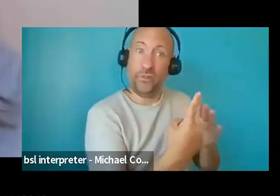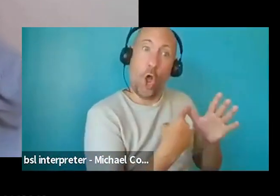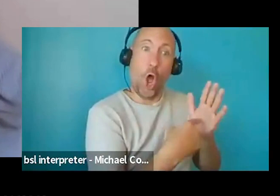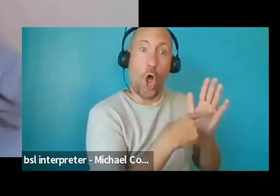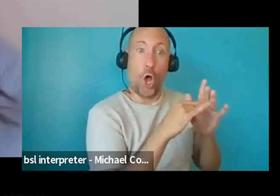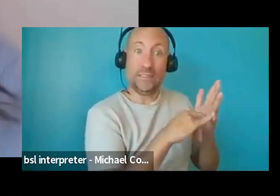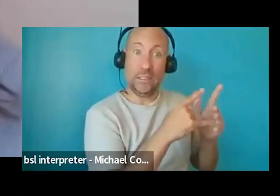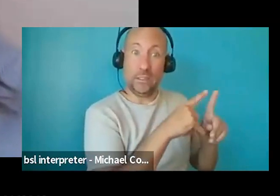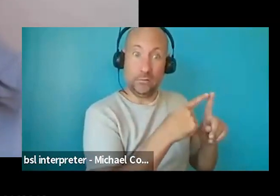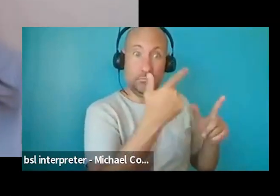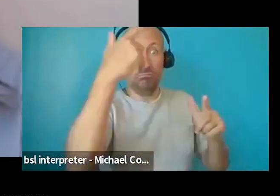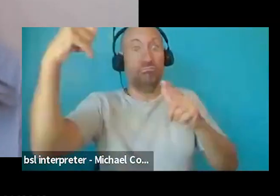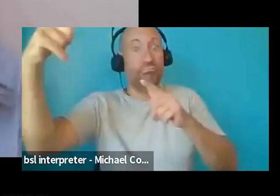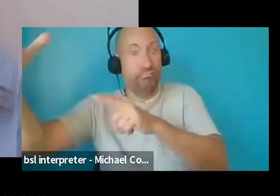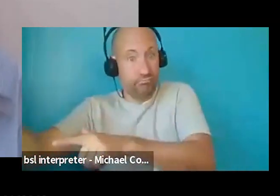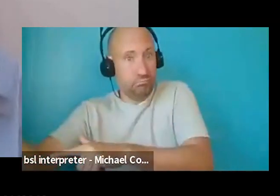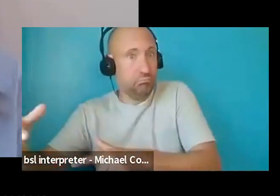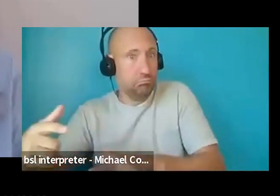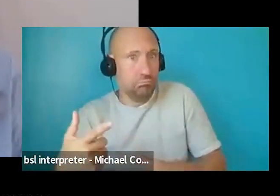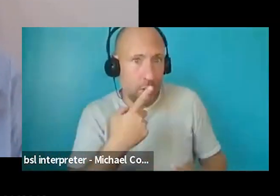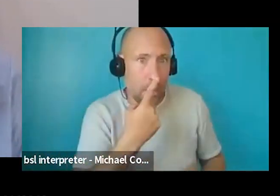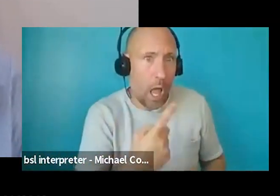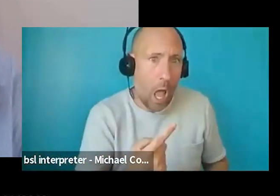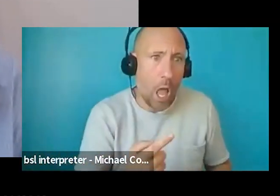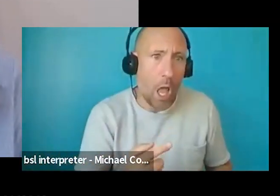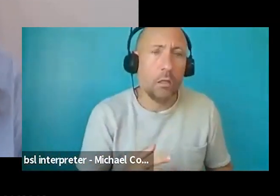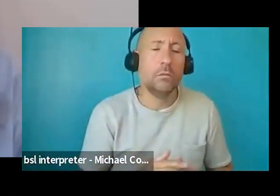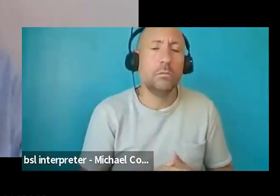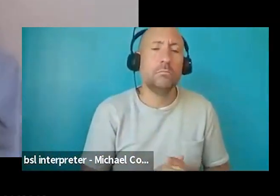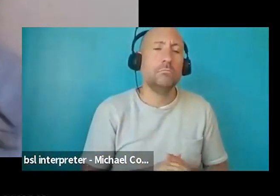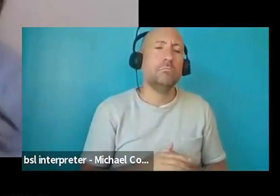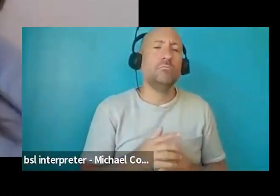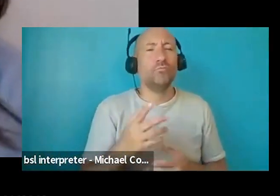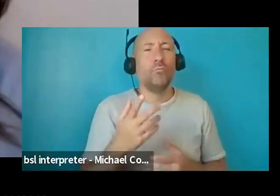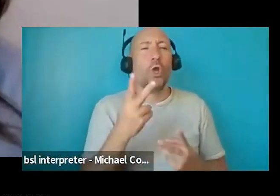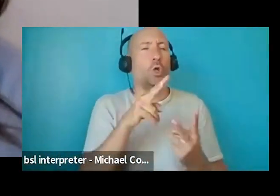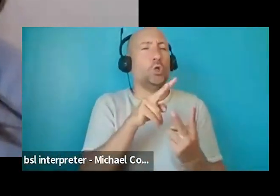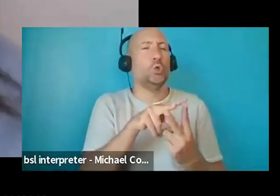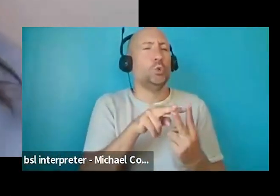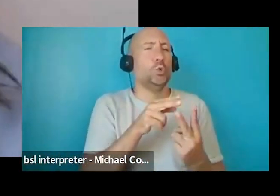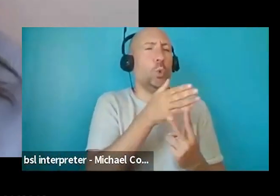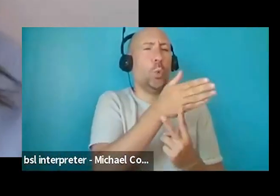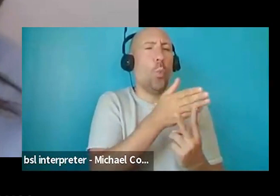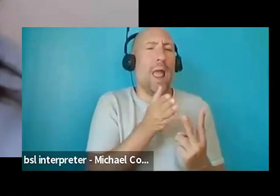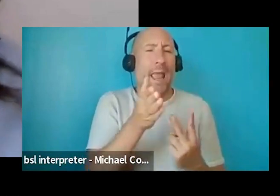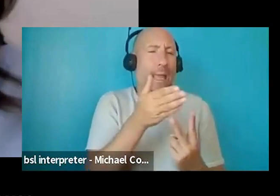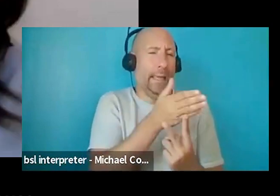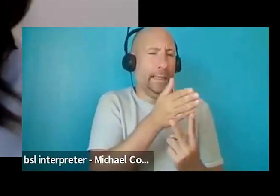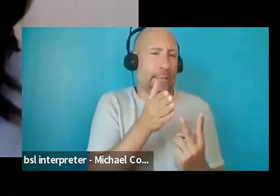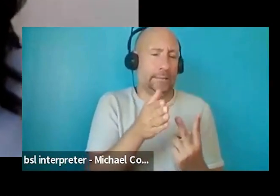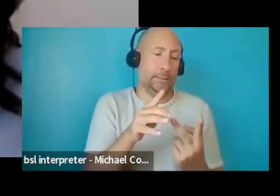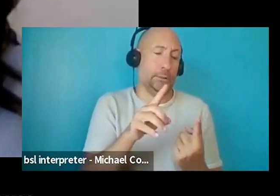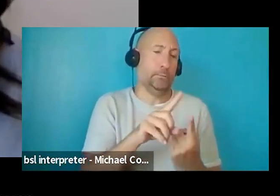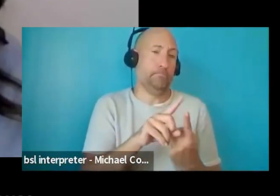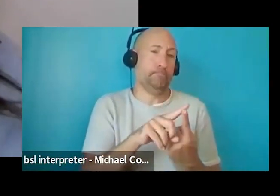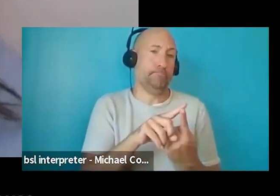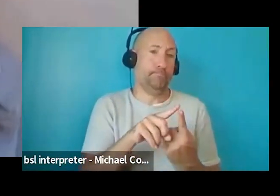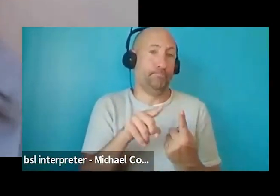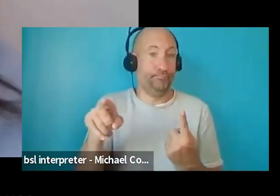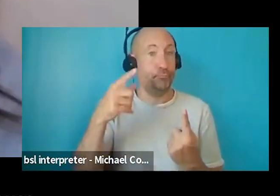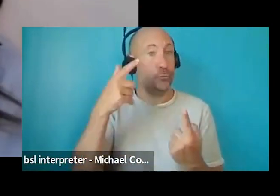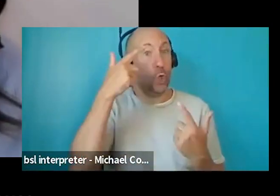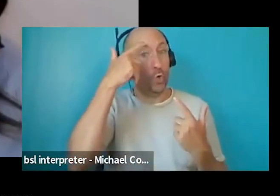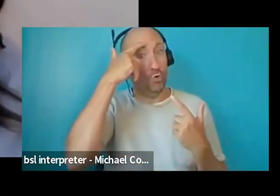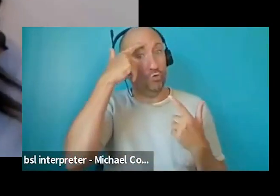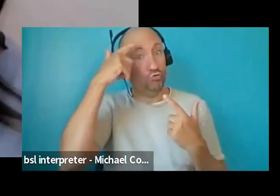As for the Italian side, there are two ways to participate in the project, either through the